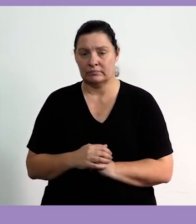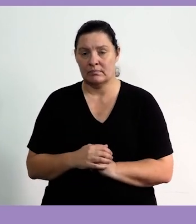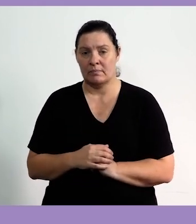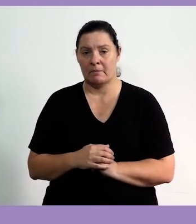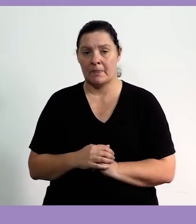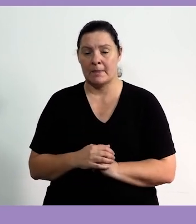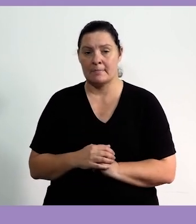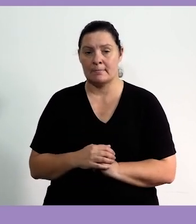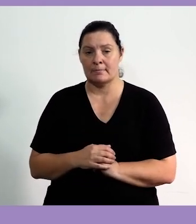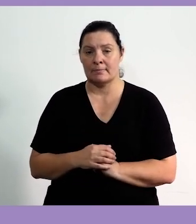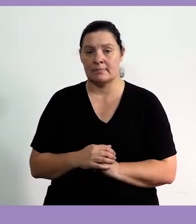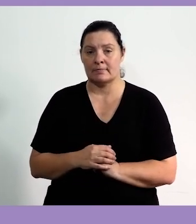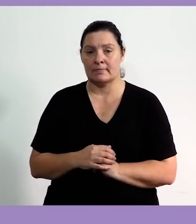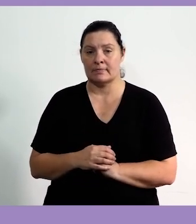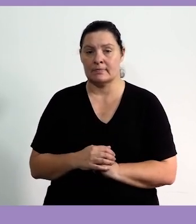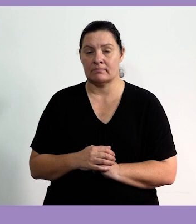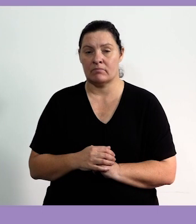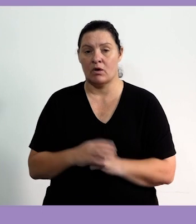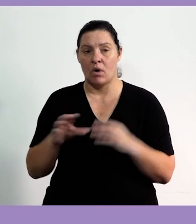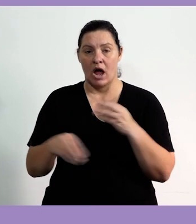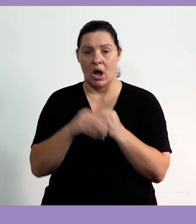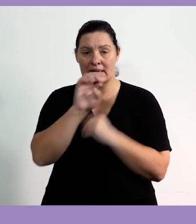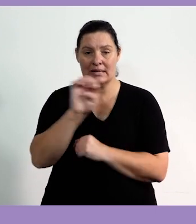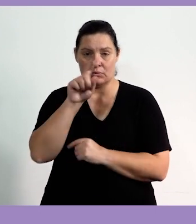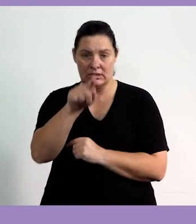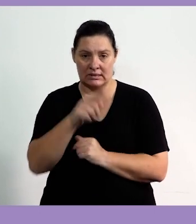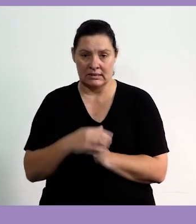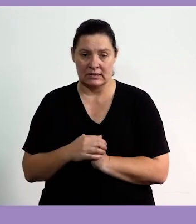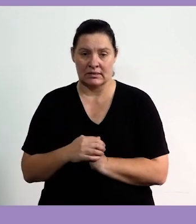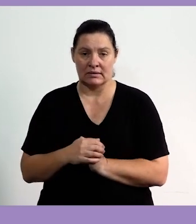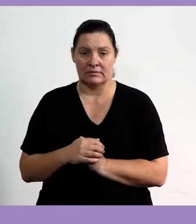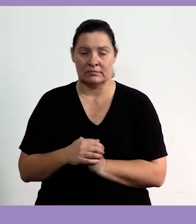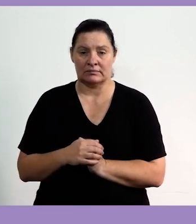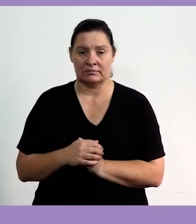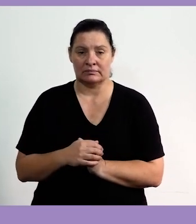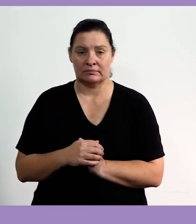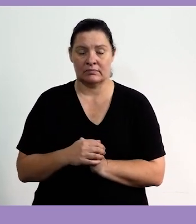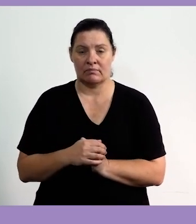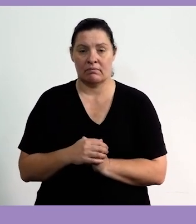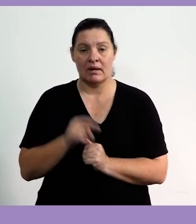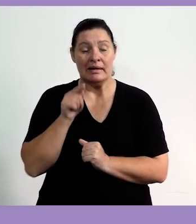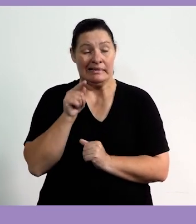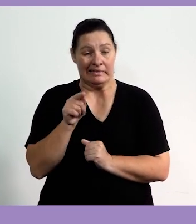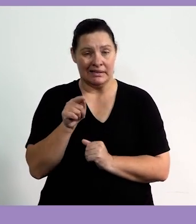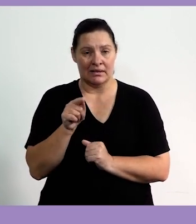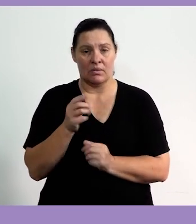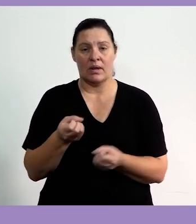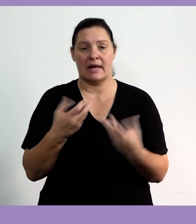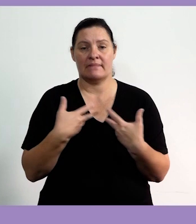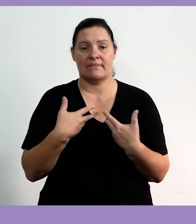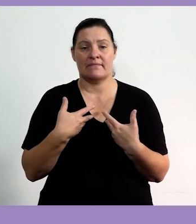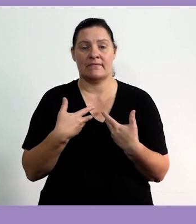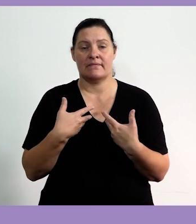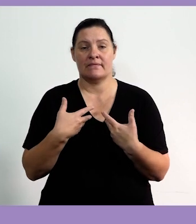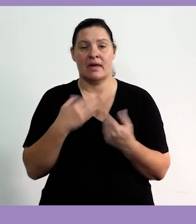times 2. And then we are going to add the exponents. And then that is going